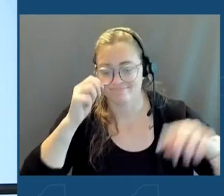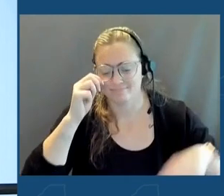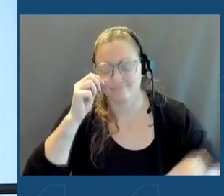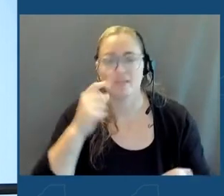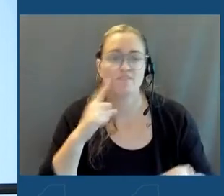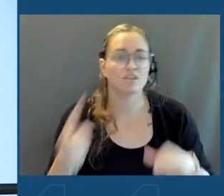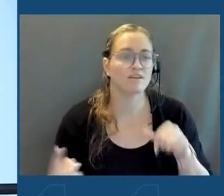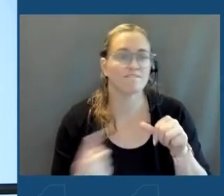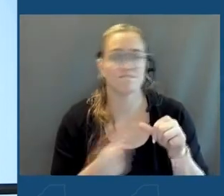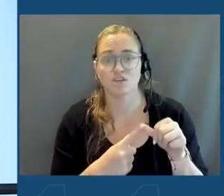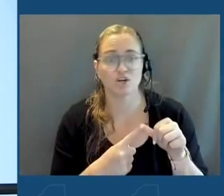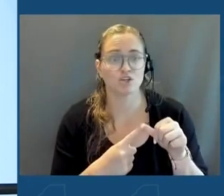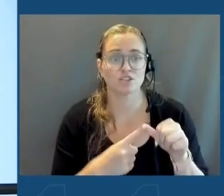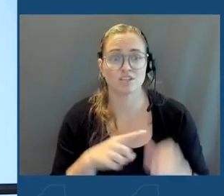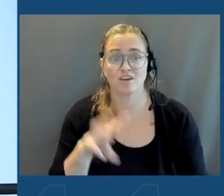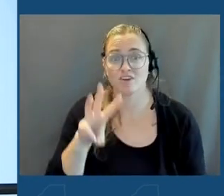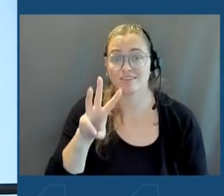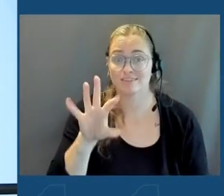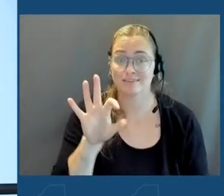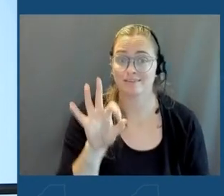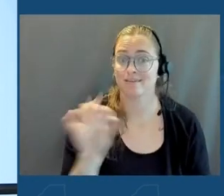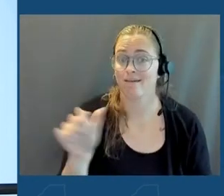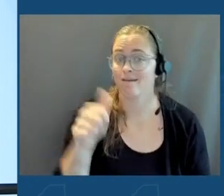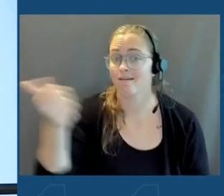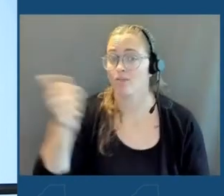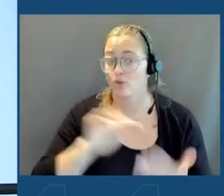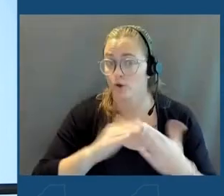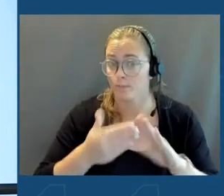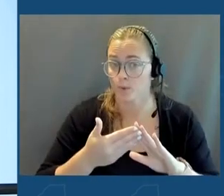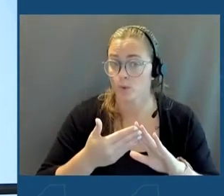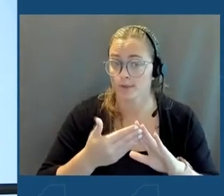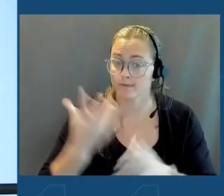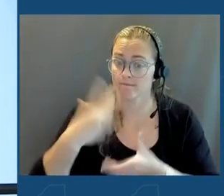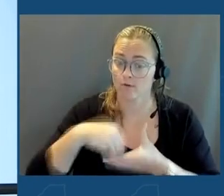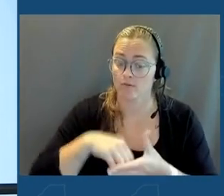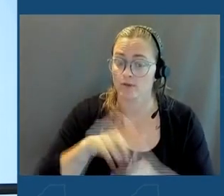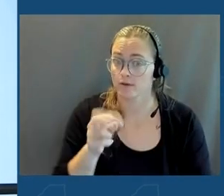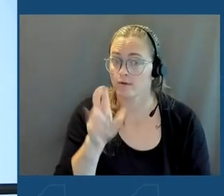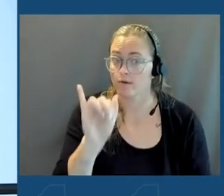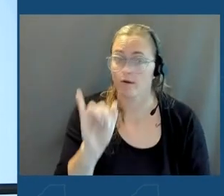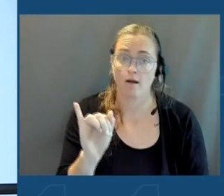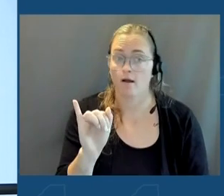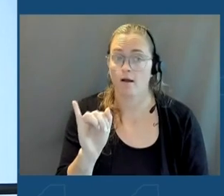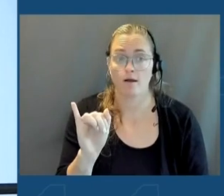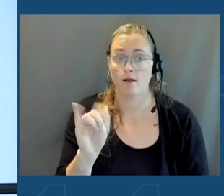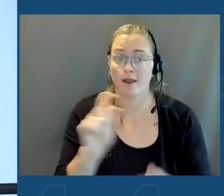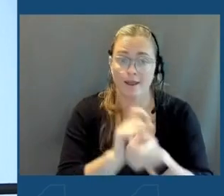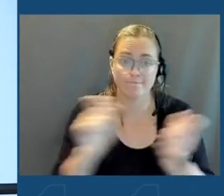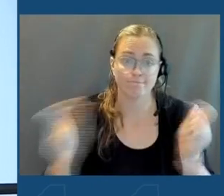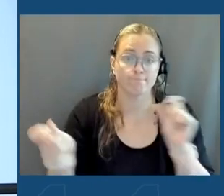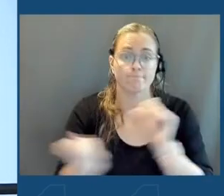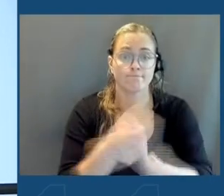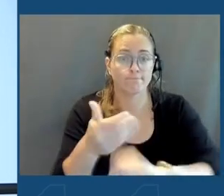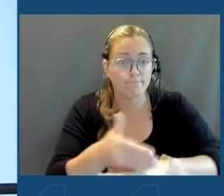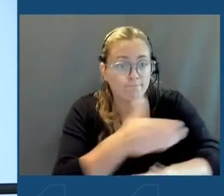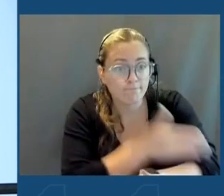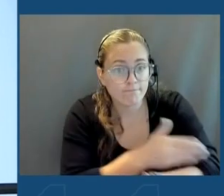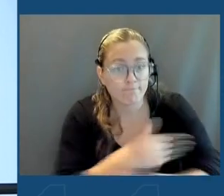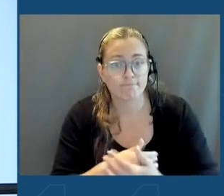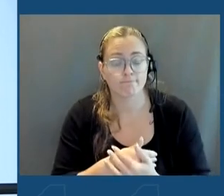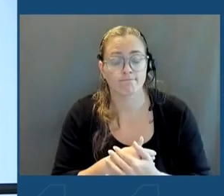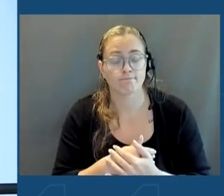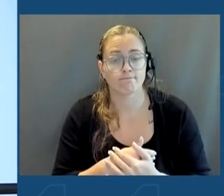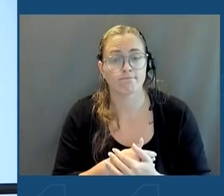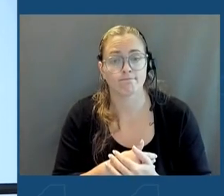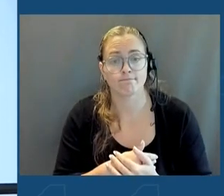of our 69 other communities that are in some form of transformation with respect to our